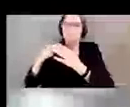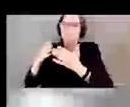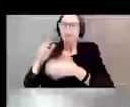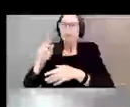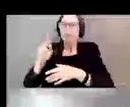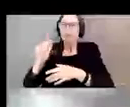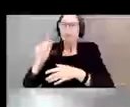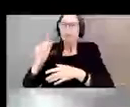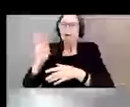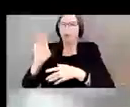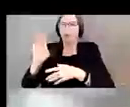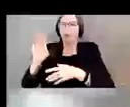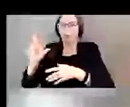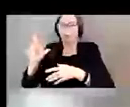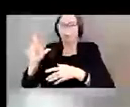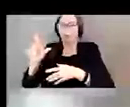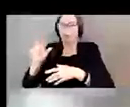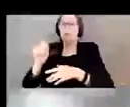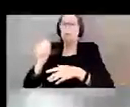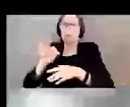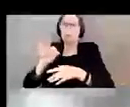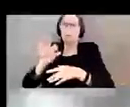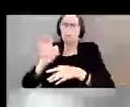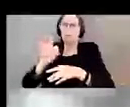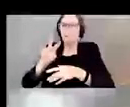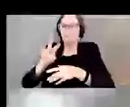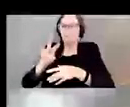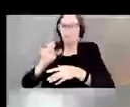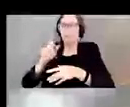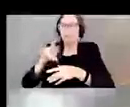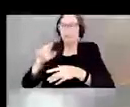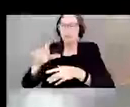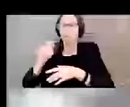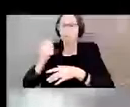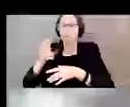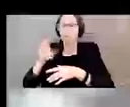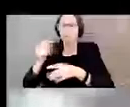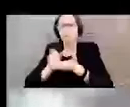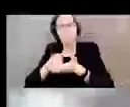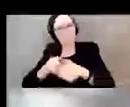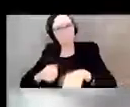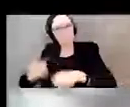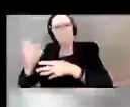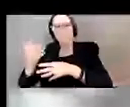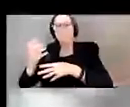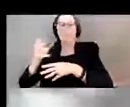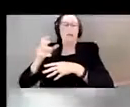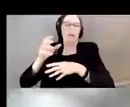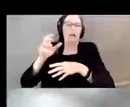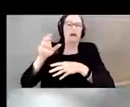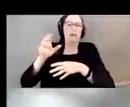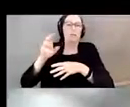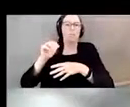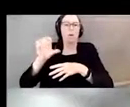Kabul, on the 16th of April, 1992. They get rid of Mohammad Najibullah, who was